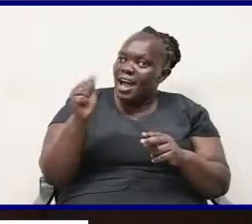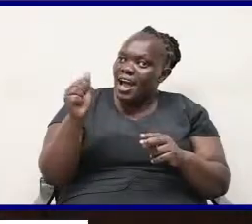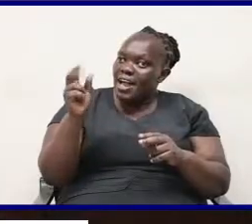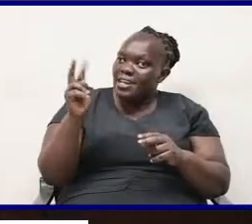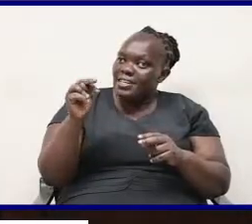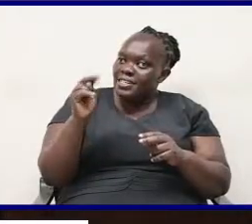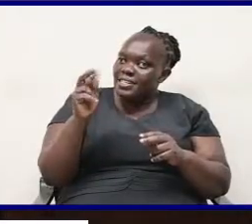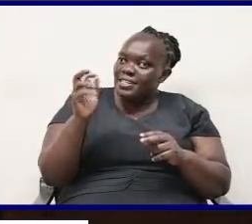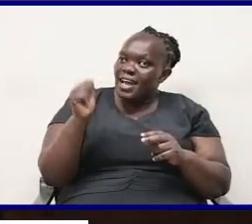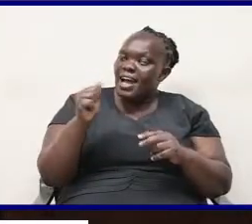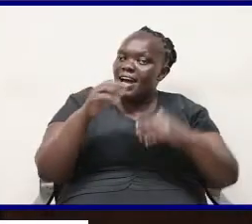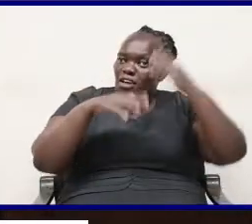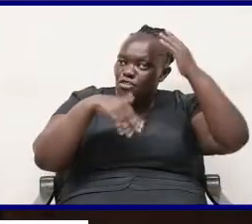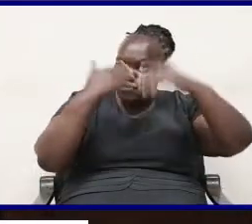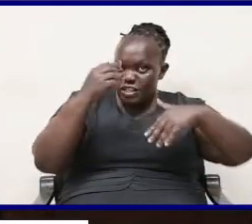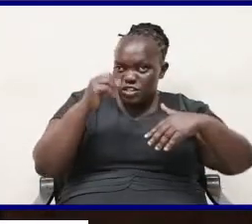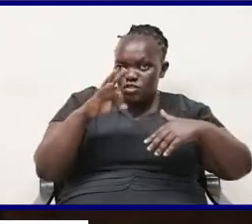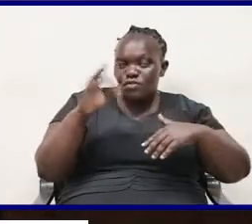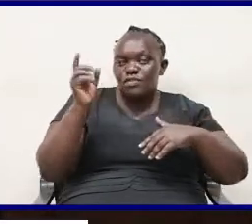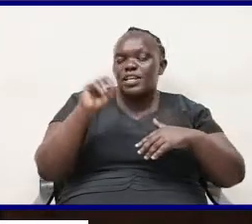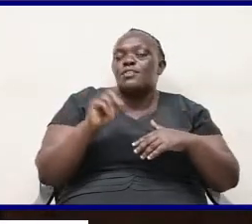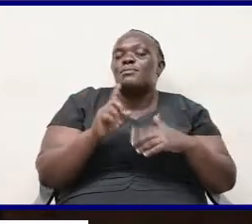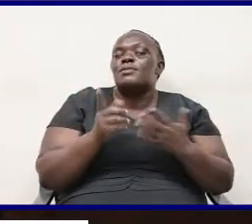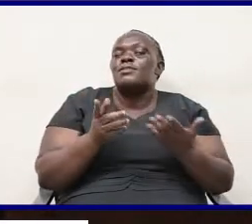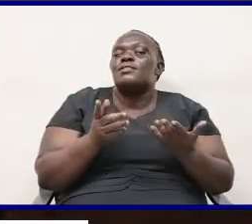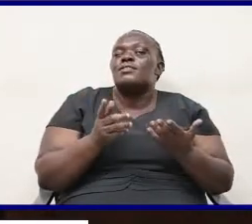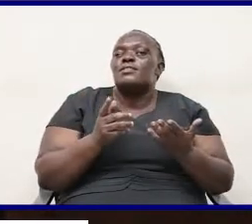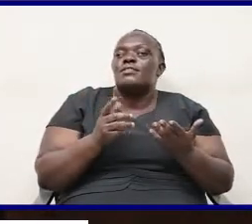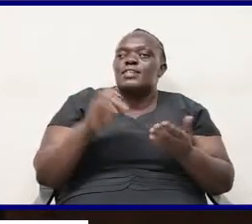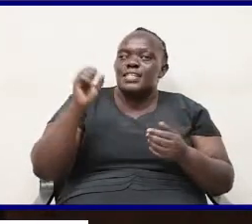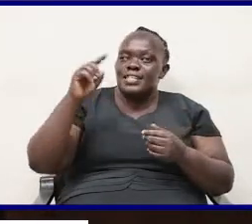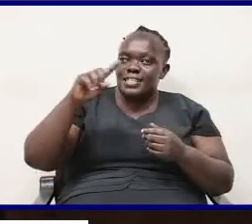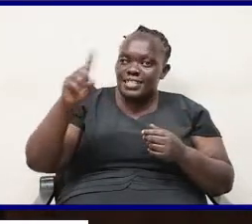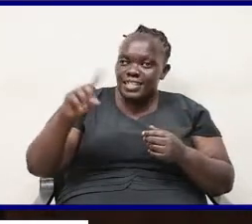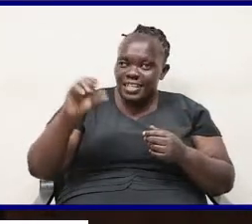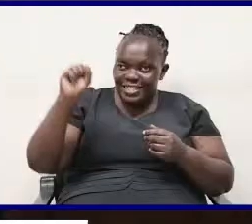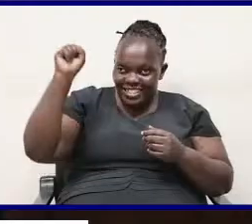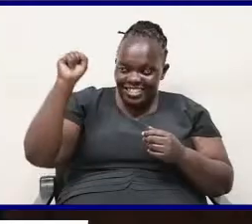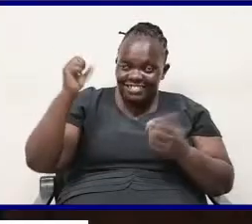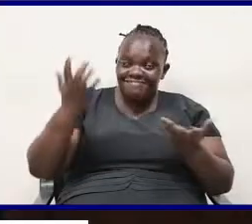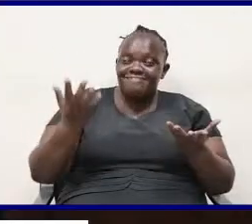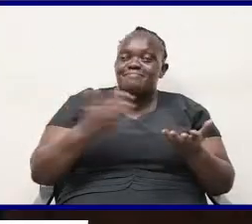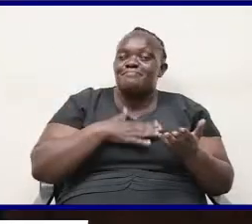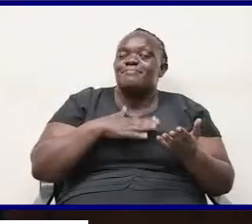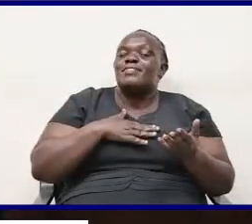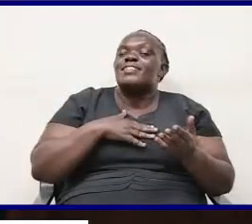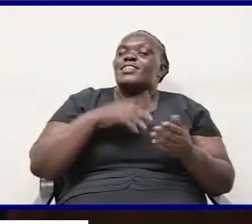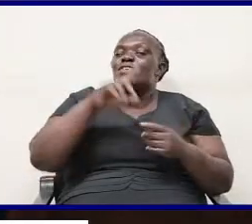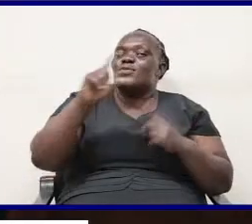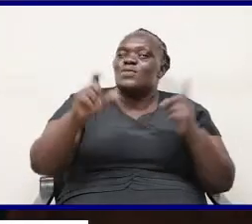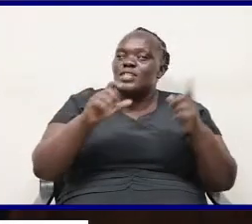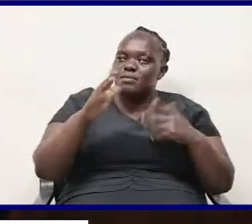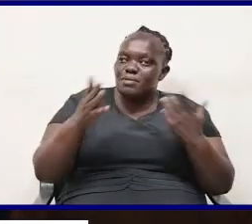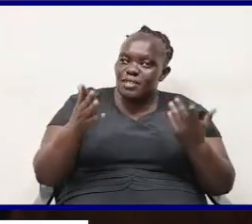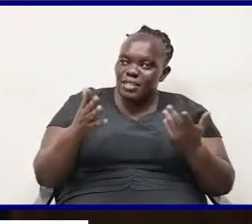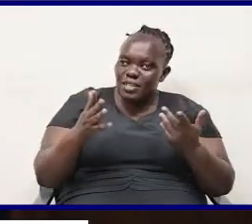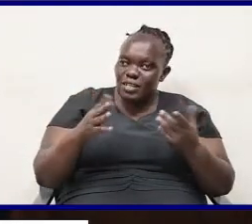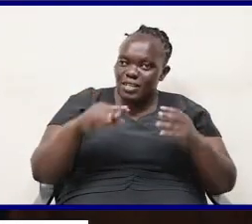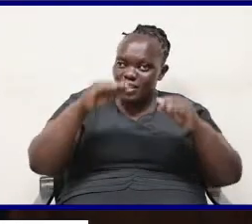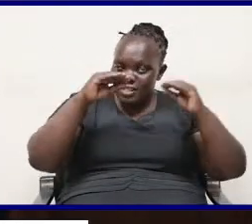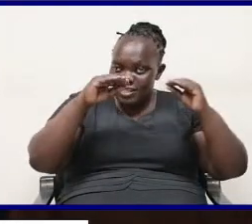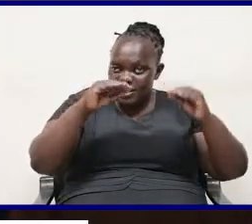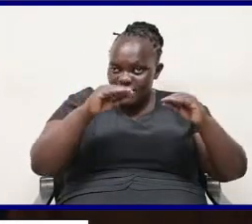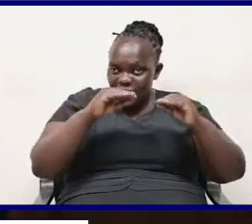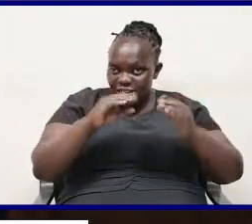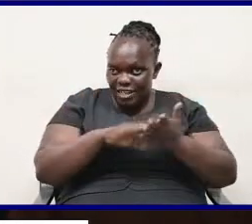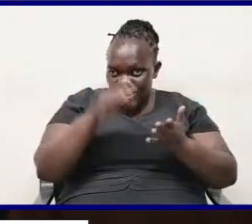Anita from the University of Nairobi. Mm-hmm. And my Wewe ni Gen Z kabisa. Yes. Uh-huh. And my question is, how are you studying at the University of